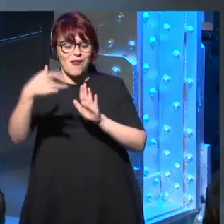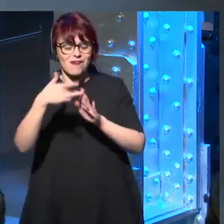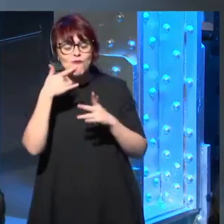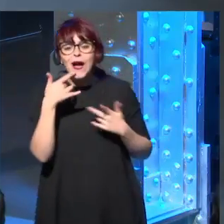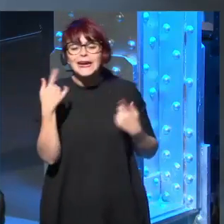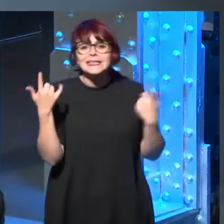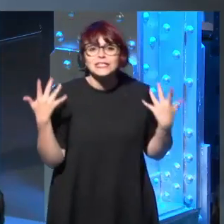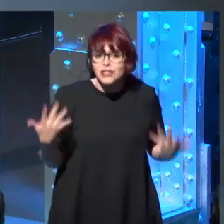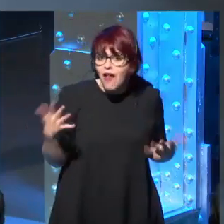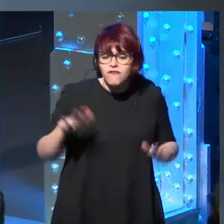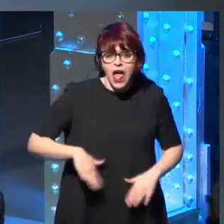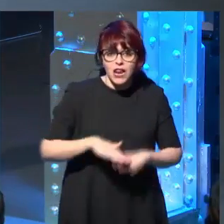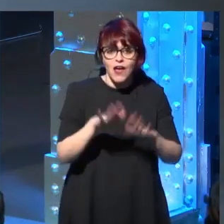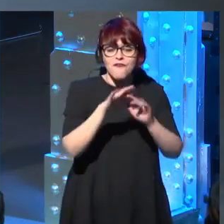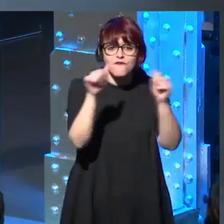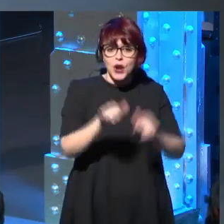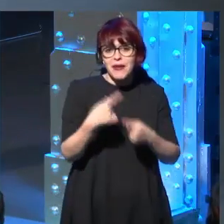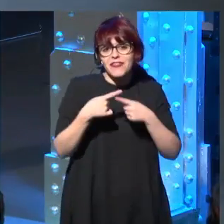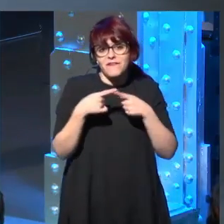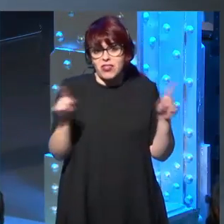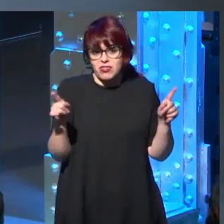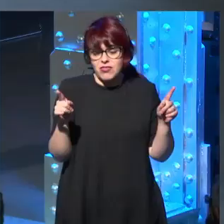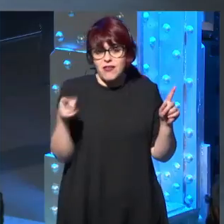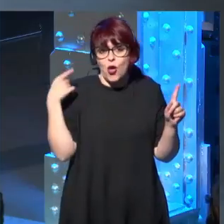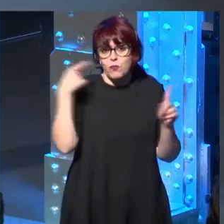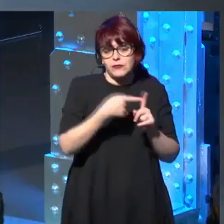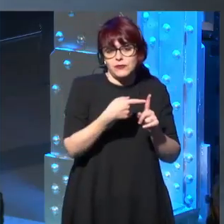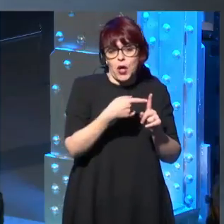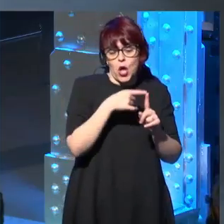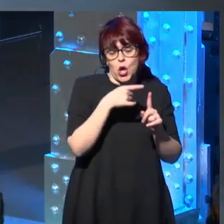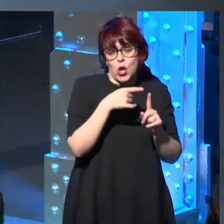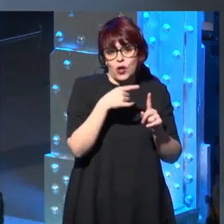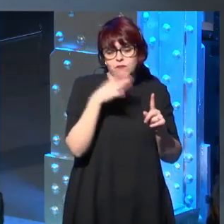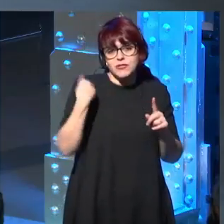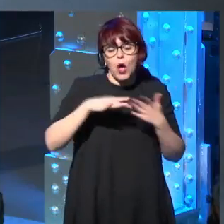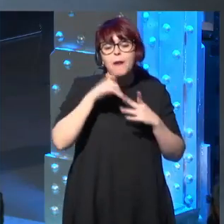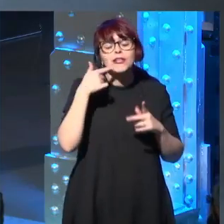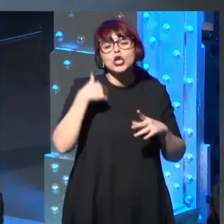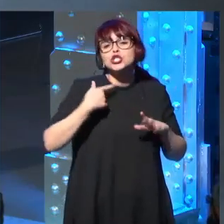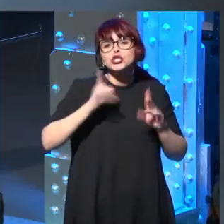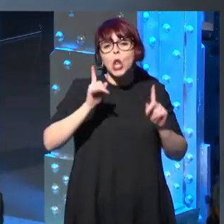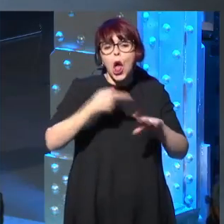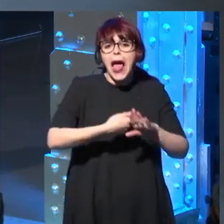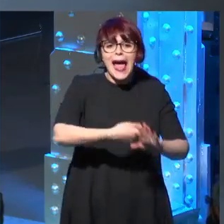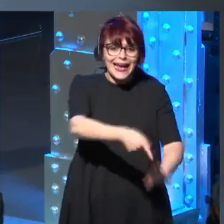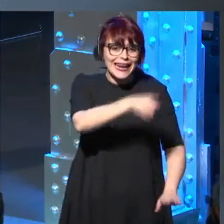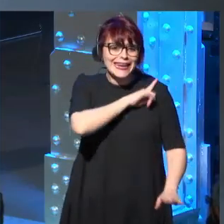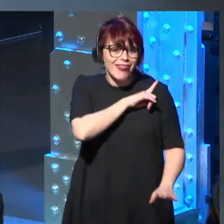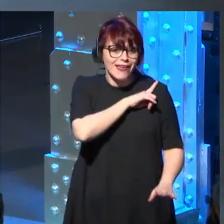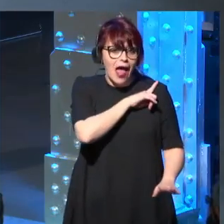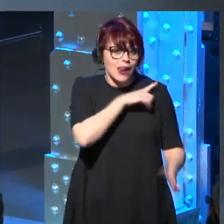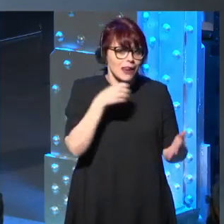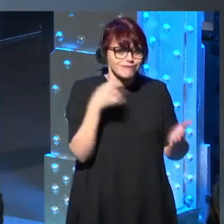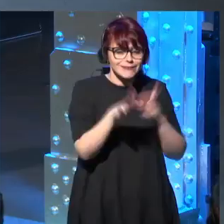ways, I am radical only in literature. I don't want to be